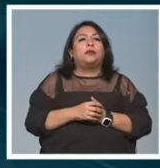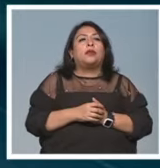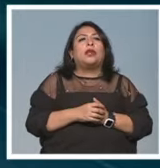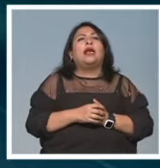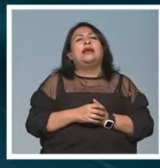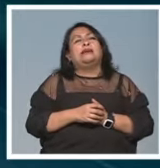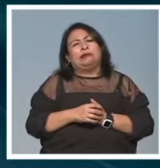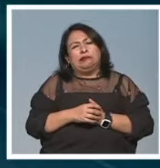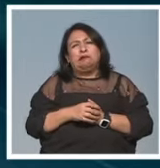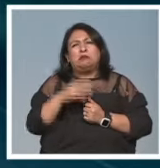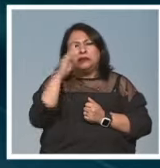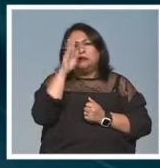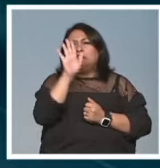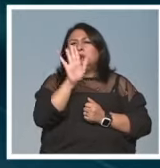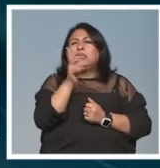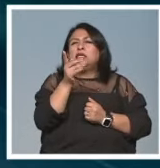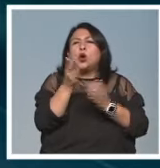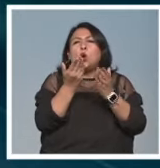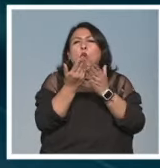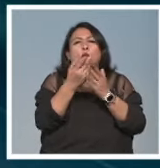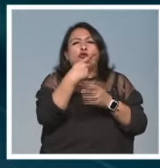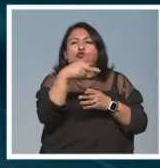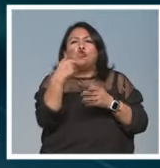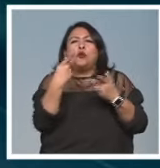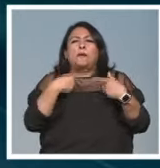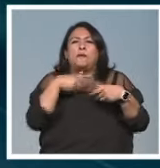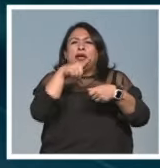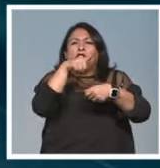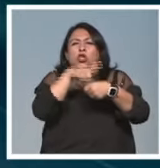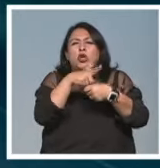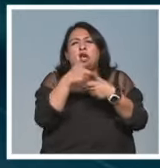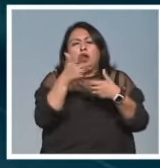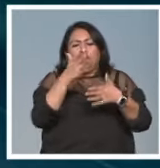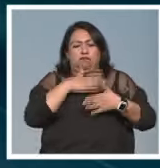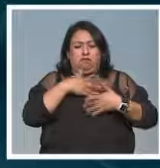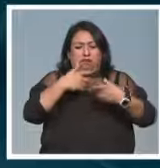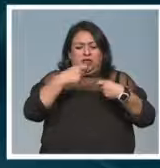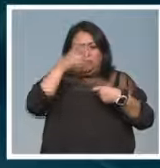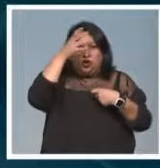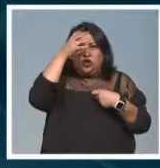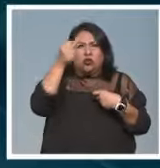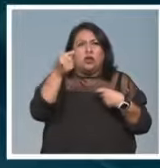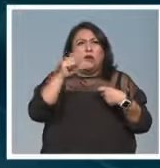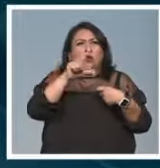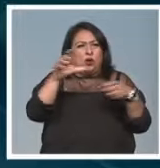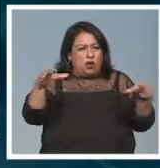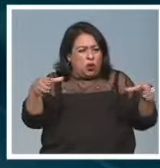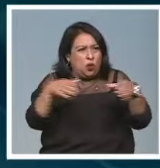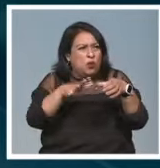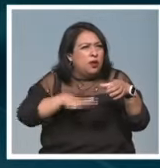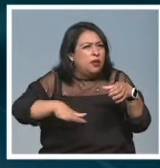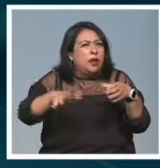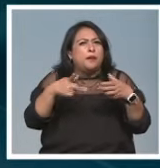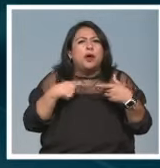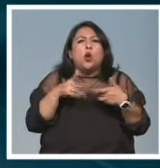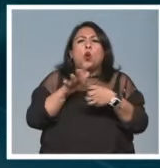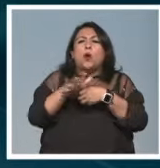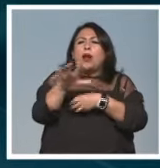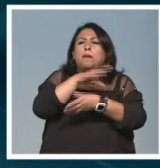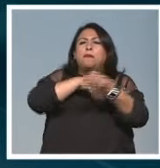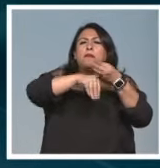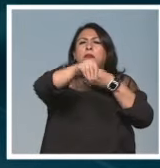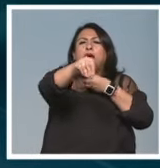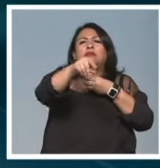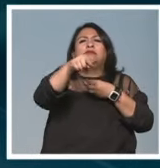ritualistic conception of finding yourself, yes, and creating a communion with the audience. What's the feedback you've found from the